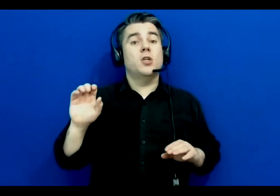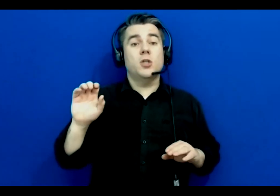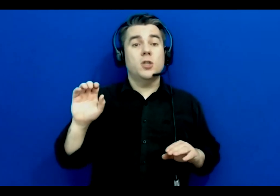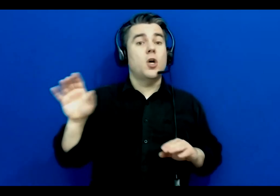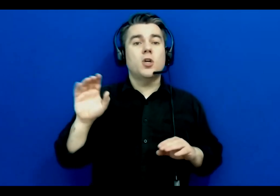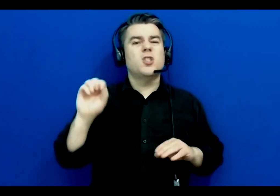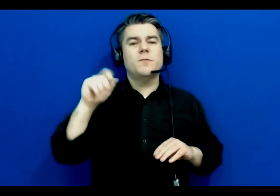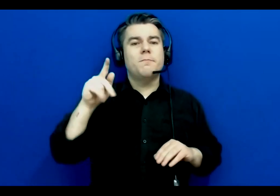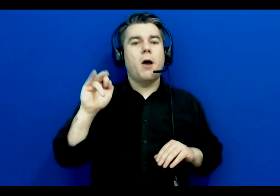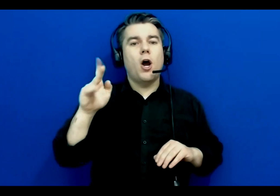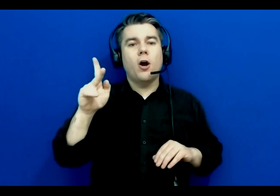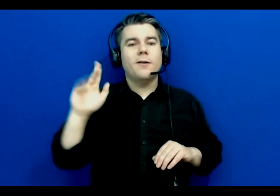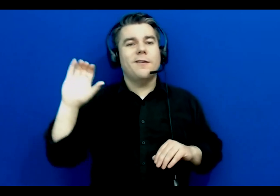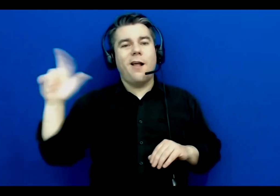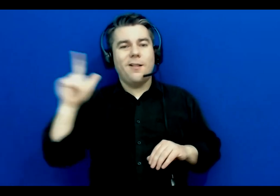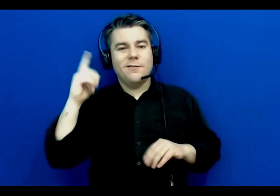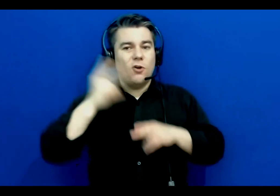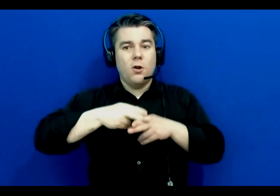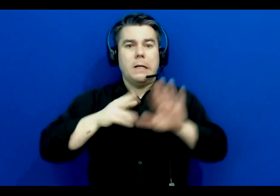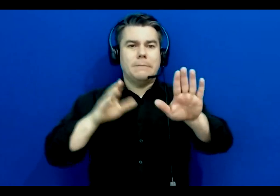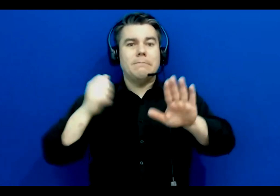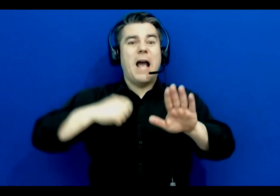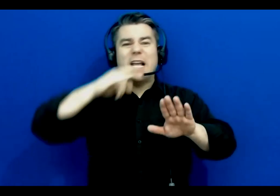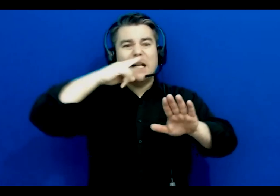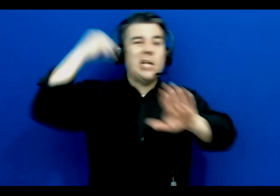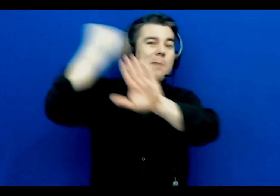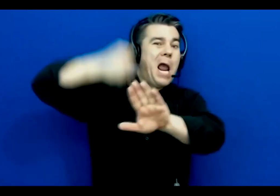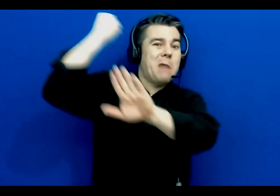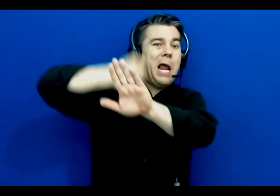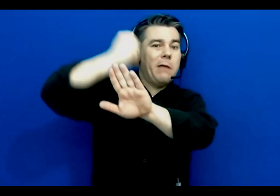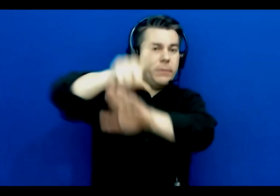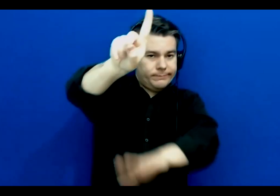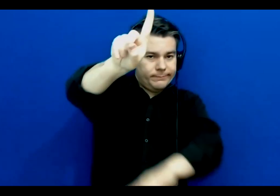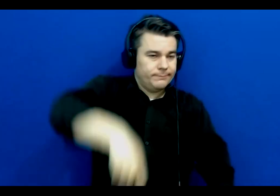call it. Hang on just a second. My kids are beating the wall outside of my door. Hold on.